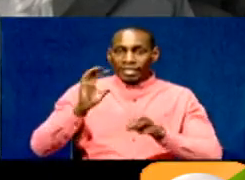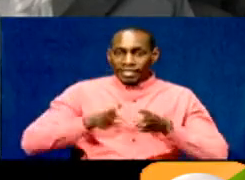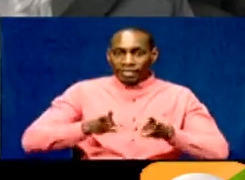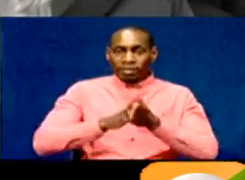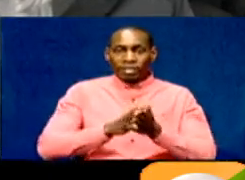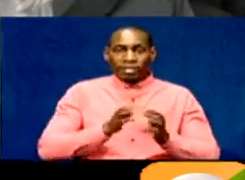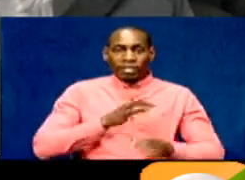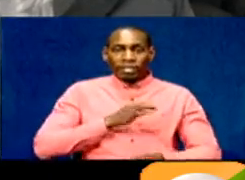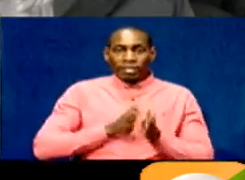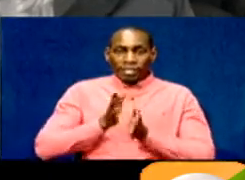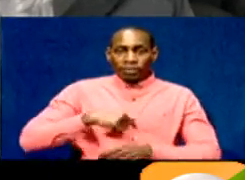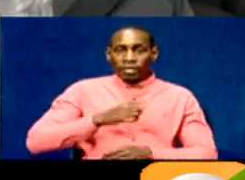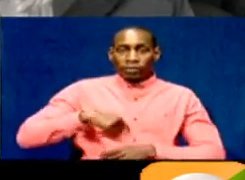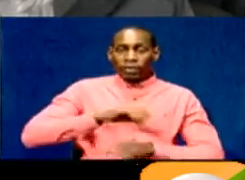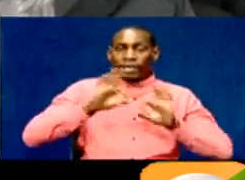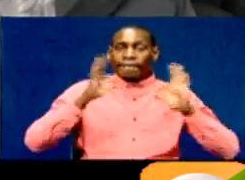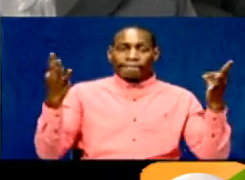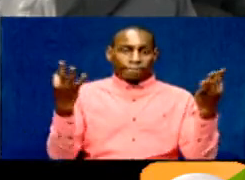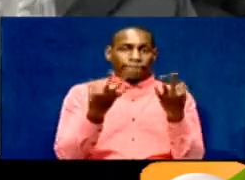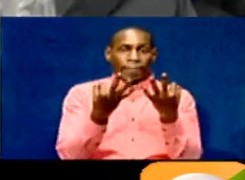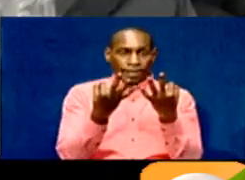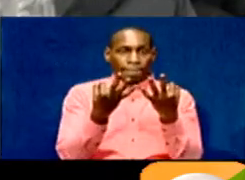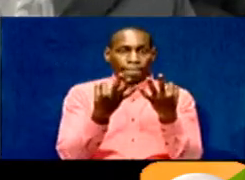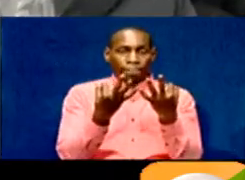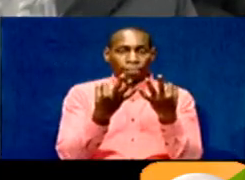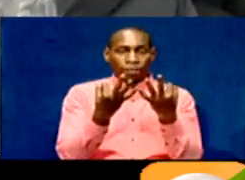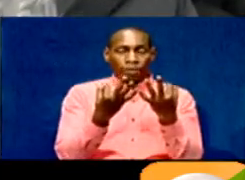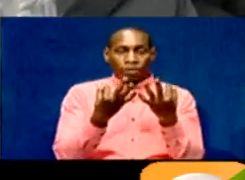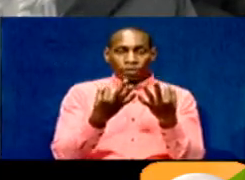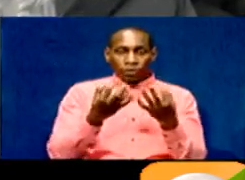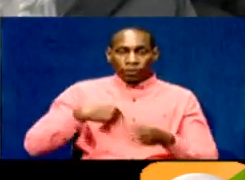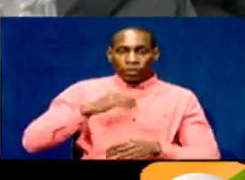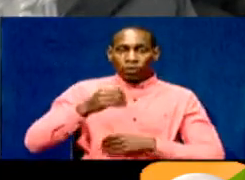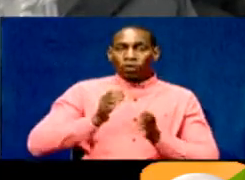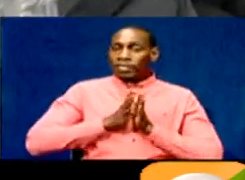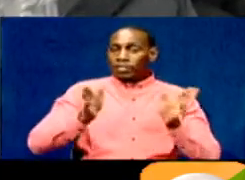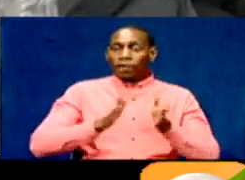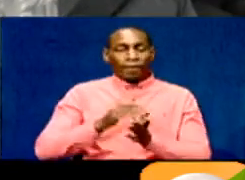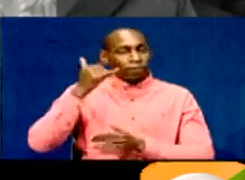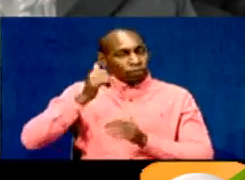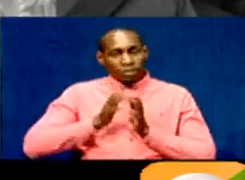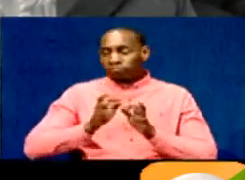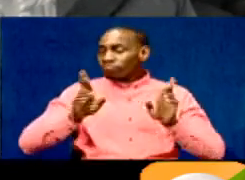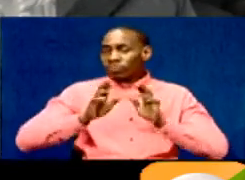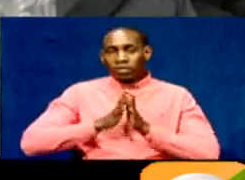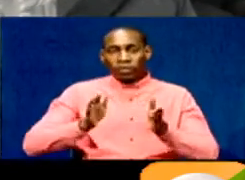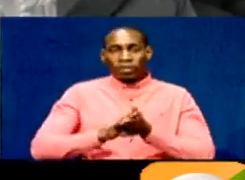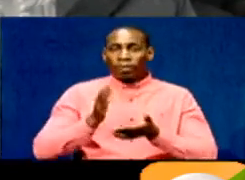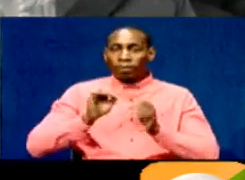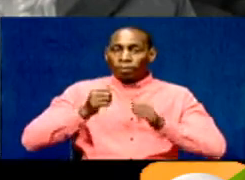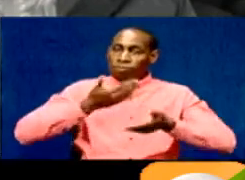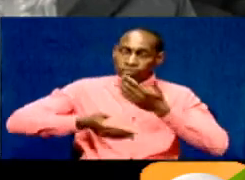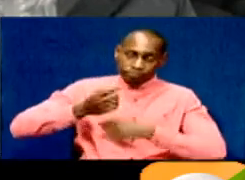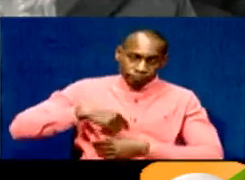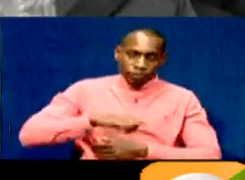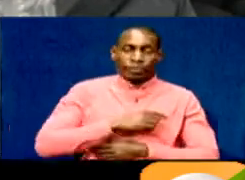Our spirit is always, we are a family. And we are always open. Our lines are open. Everything else, you can reach to us.